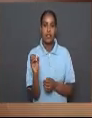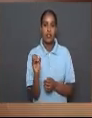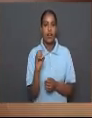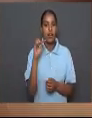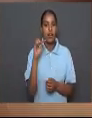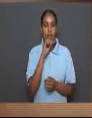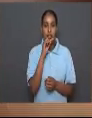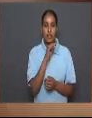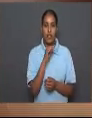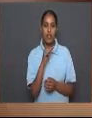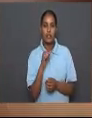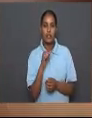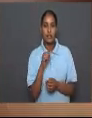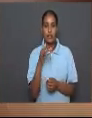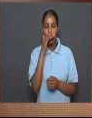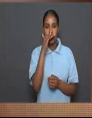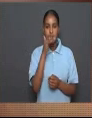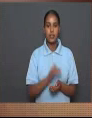artificial flavors.